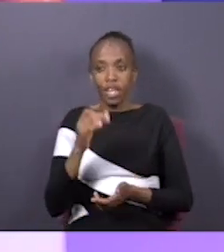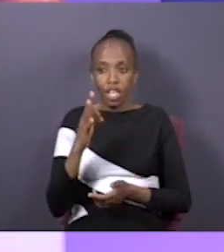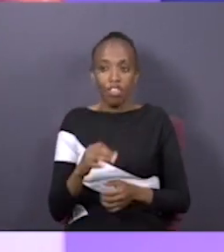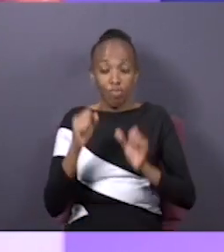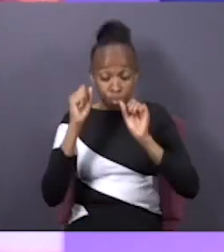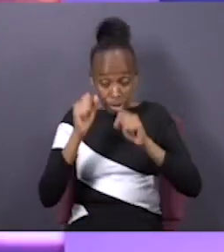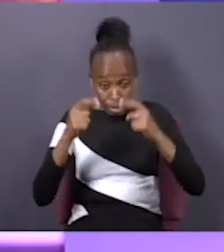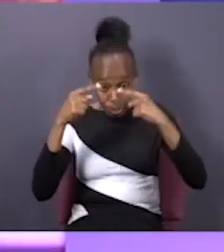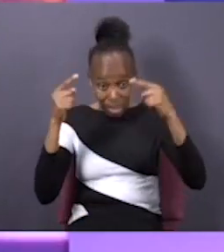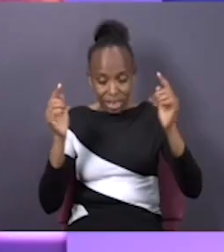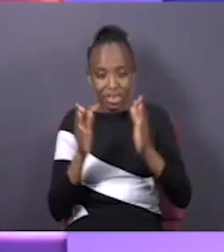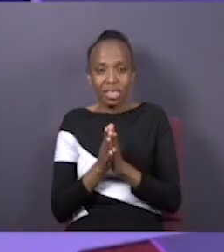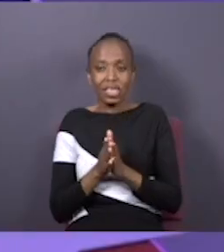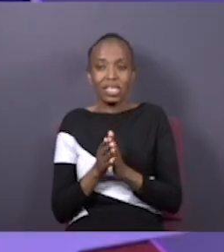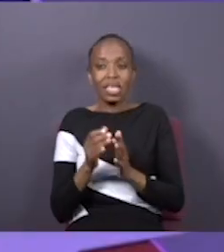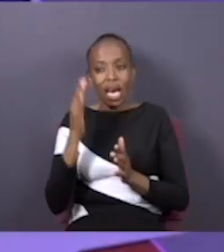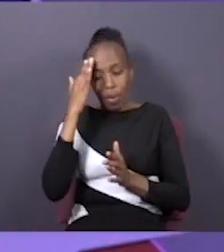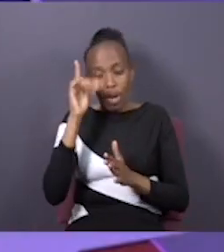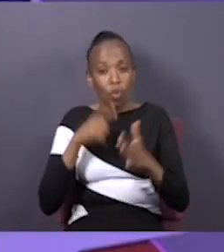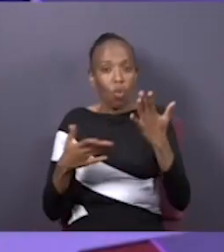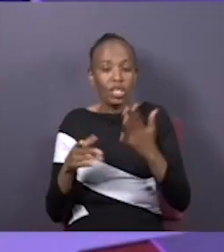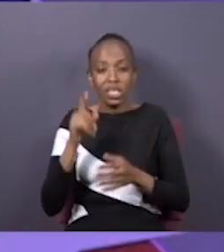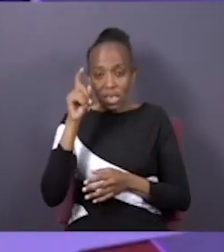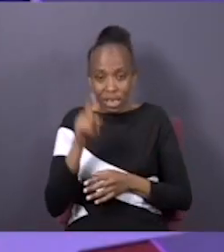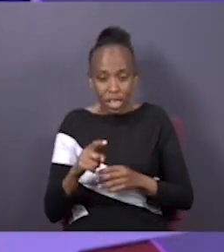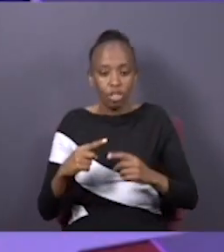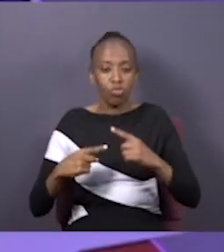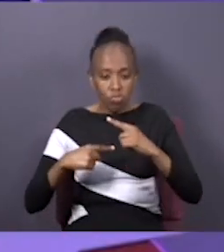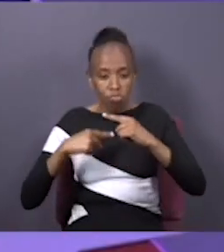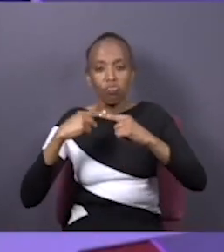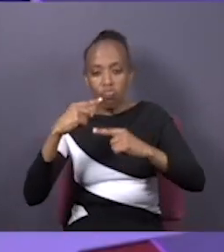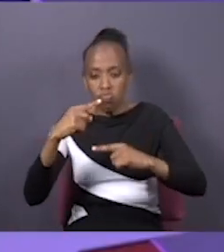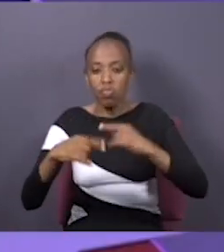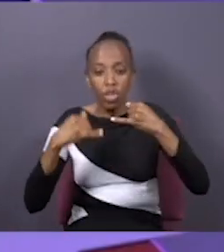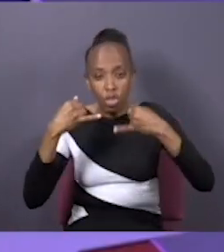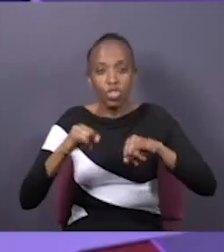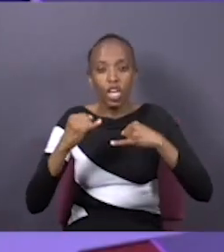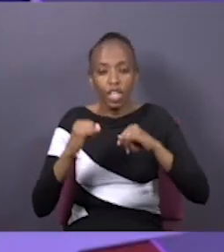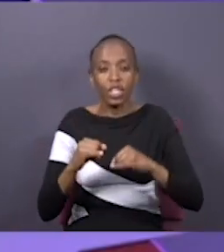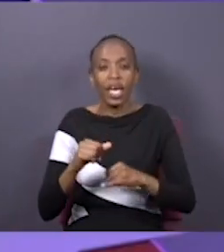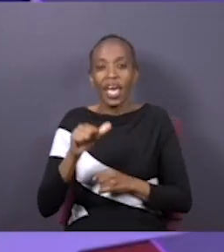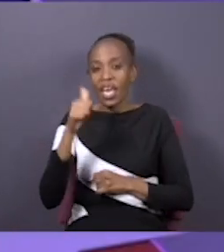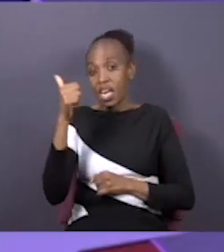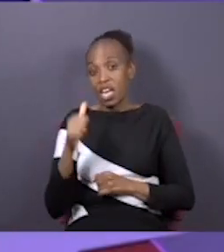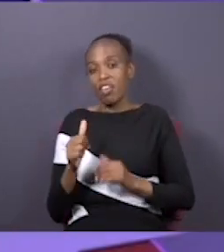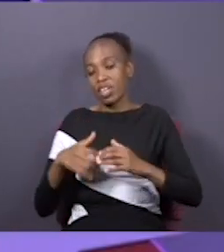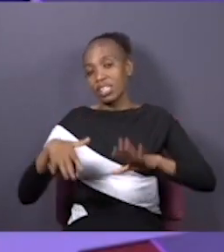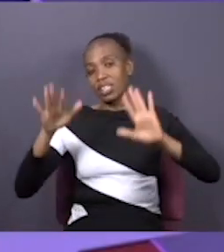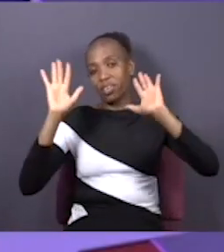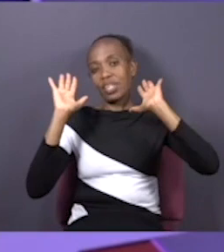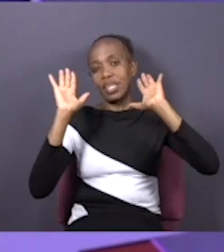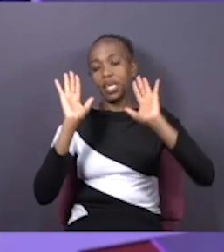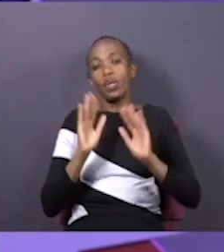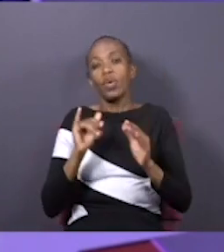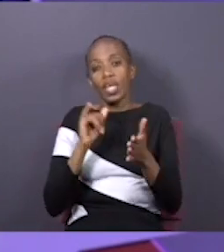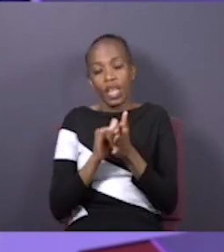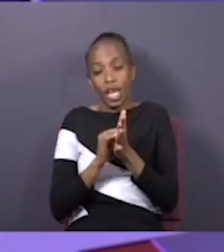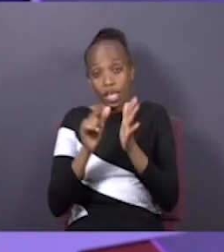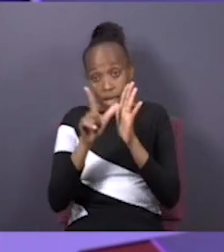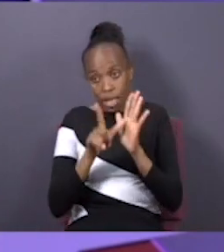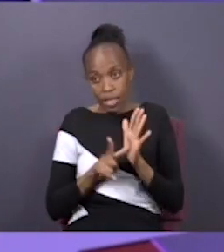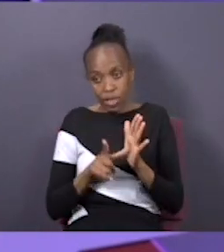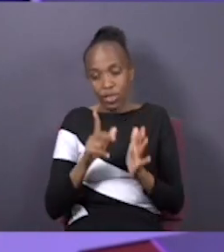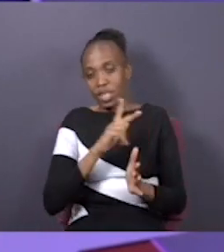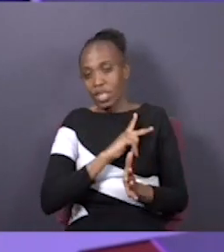he would succeed, he realized that he needed to keep on trying and never ever give up. With that